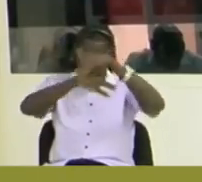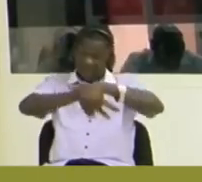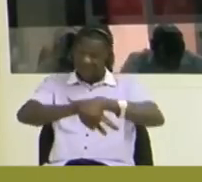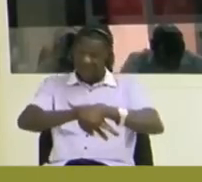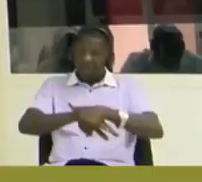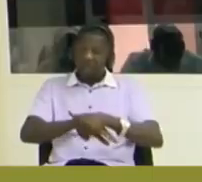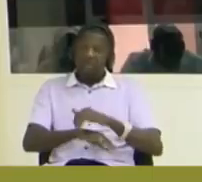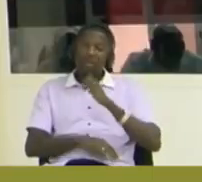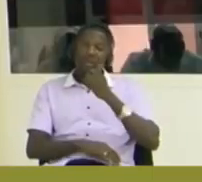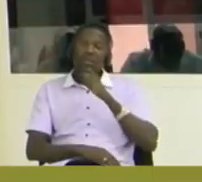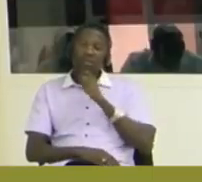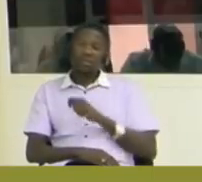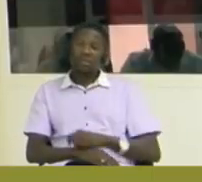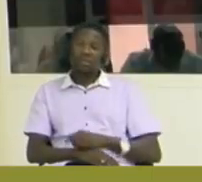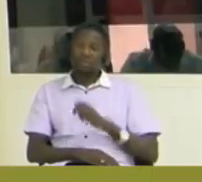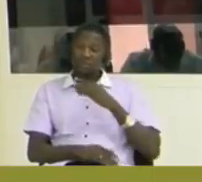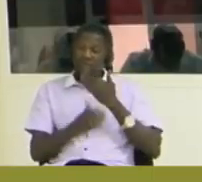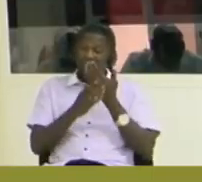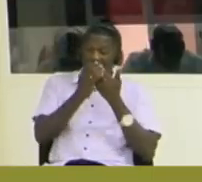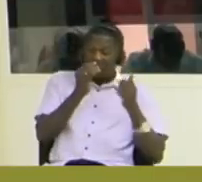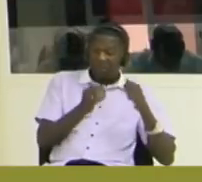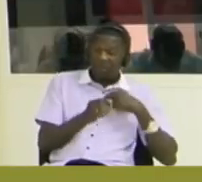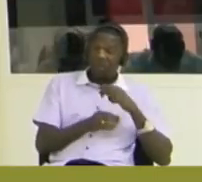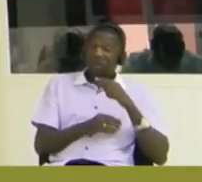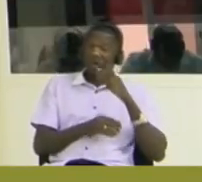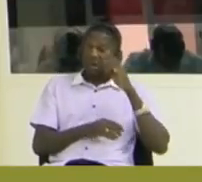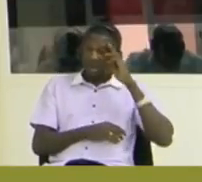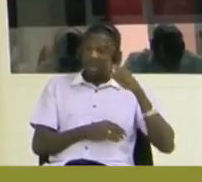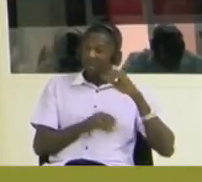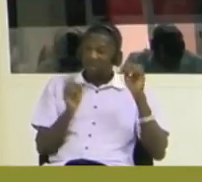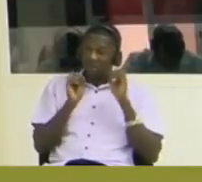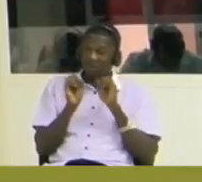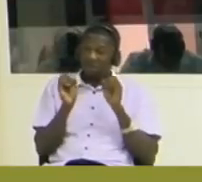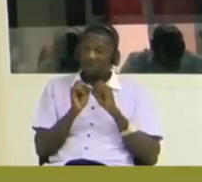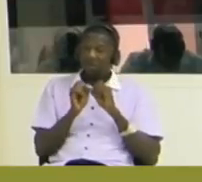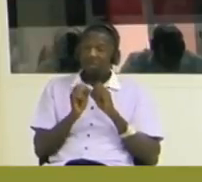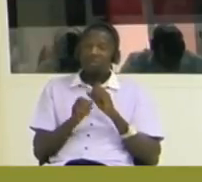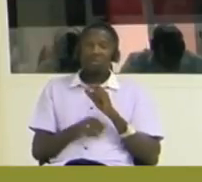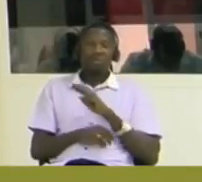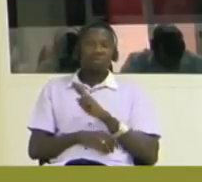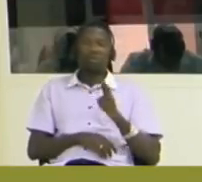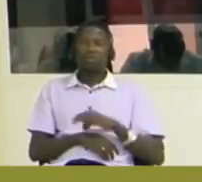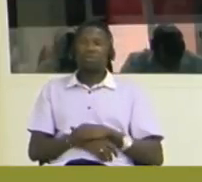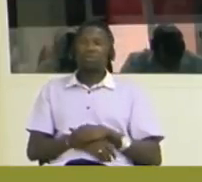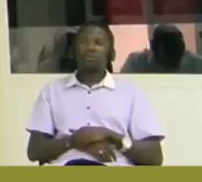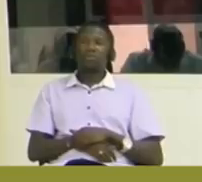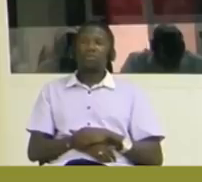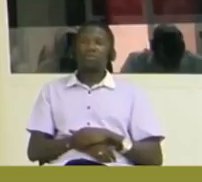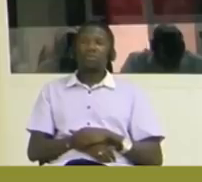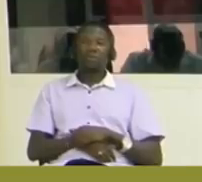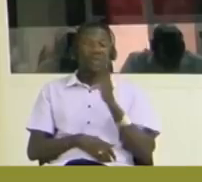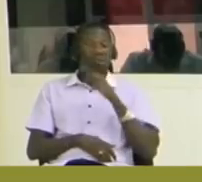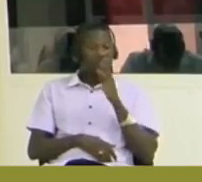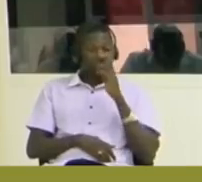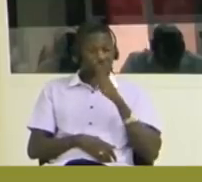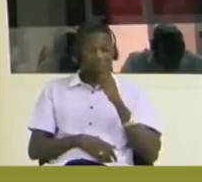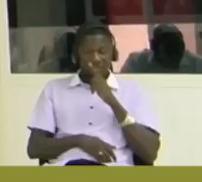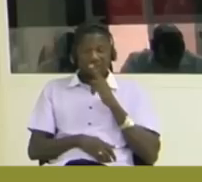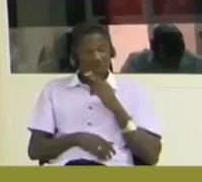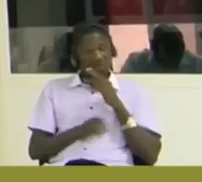sir. This is ironclad alibi. This is what happened. Right.